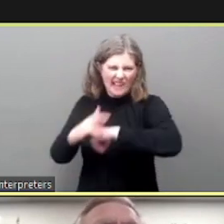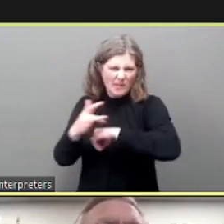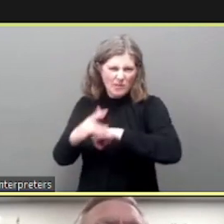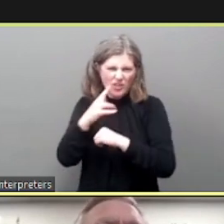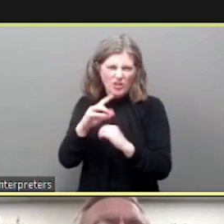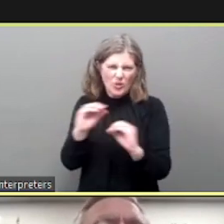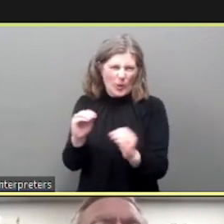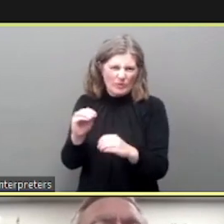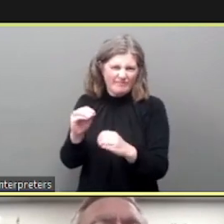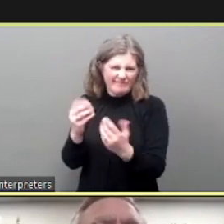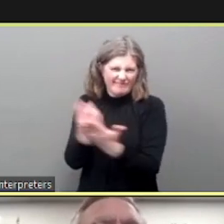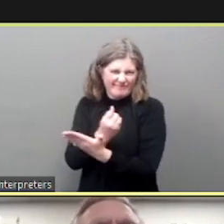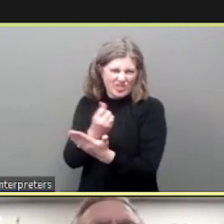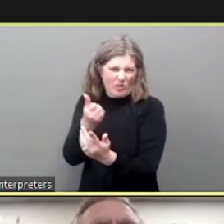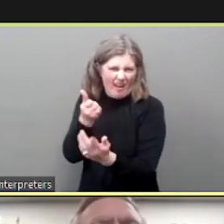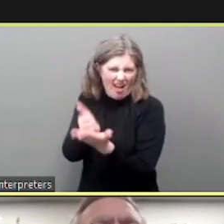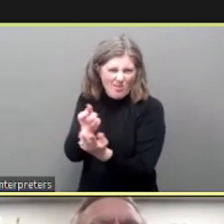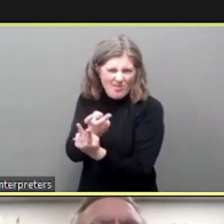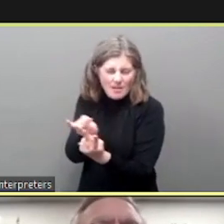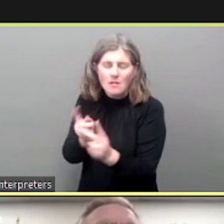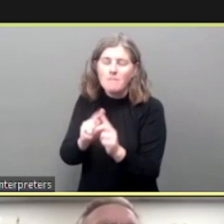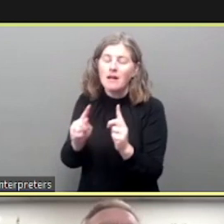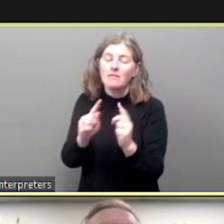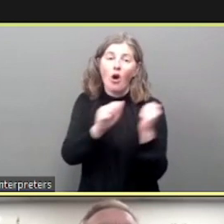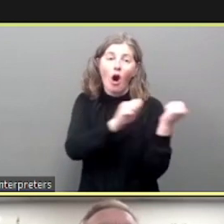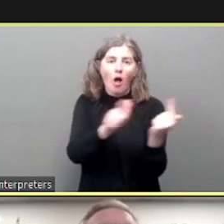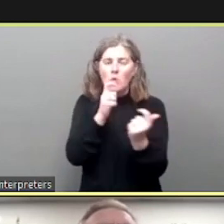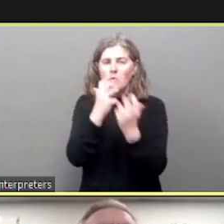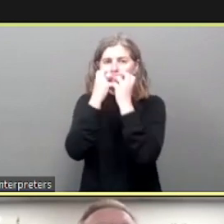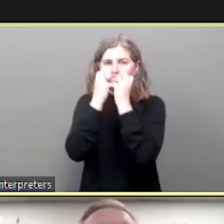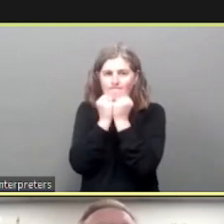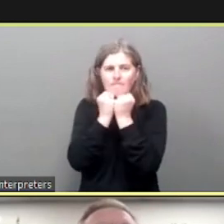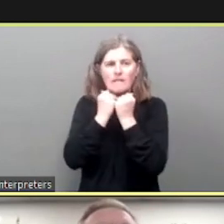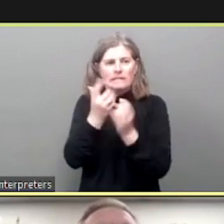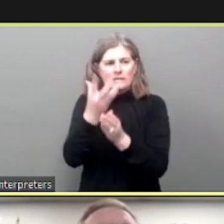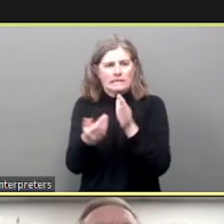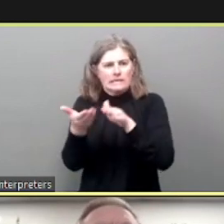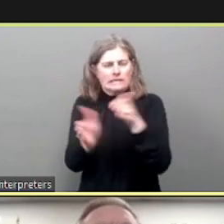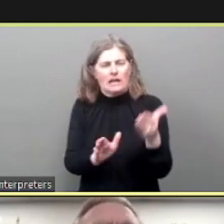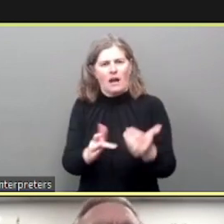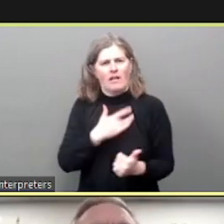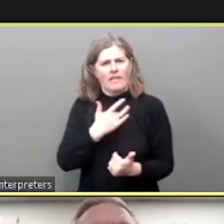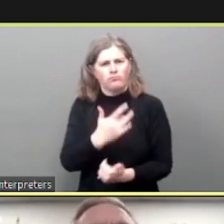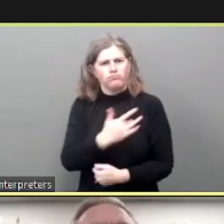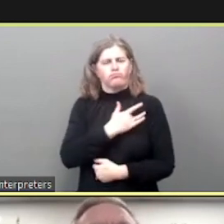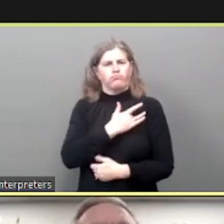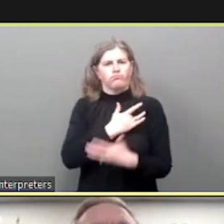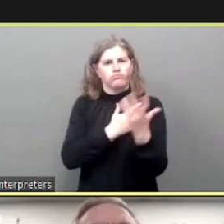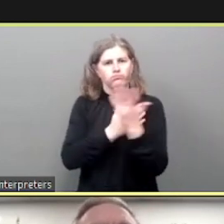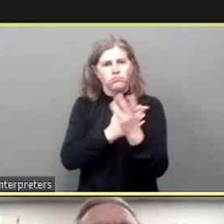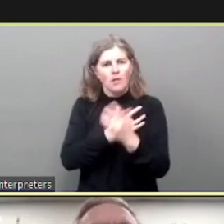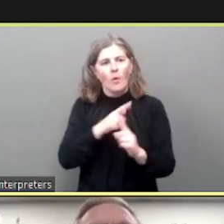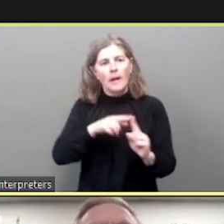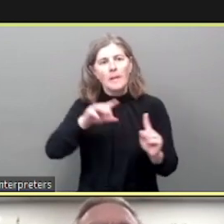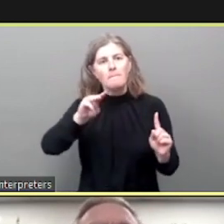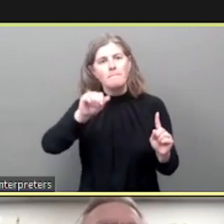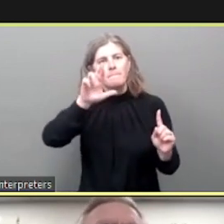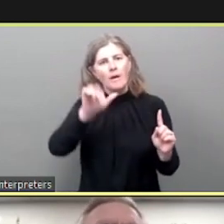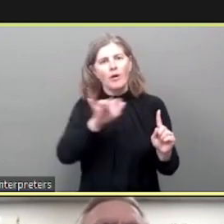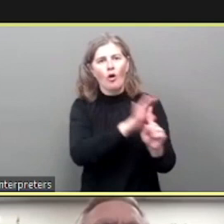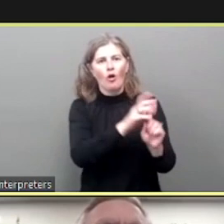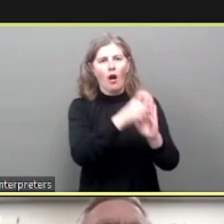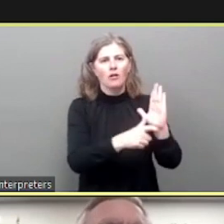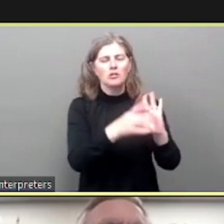them, but all of the loved ones. And you know, I thought it was very poignant when Mary said in the article that every time she